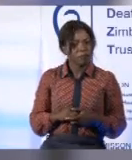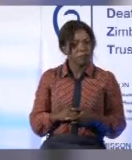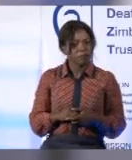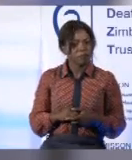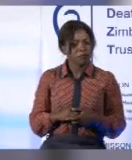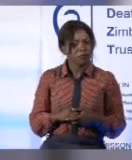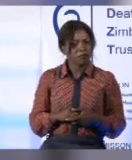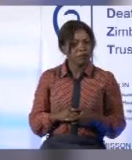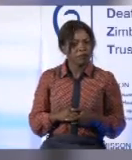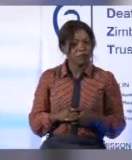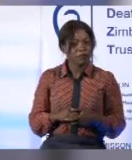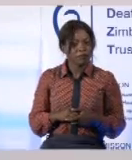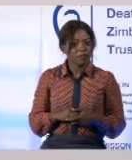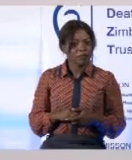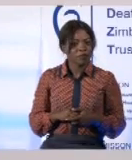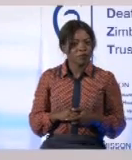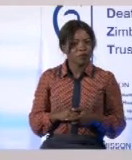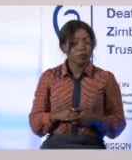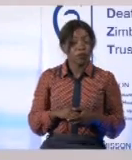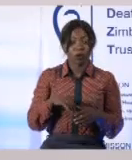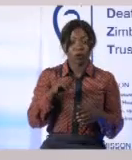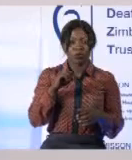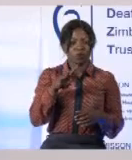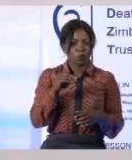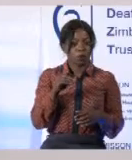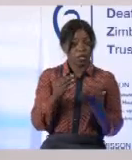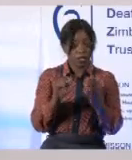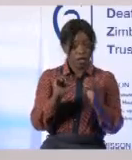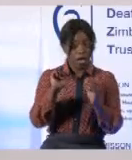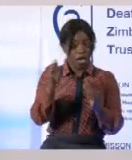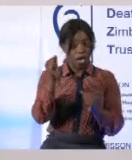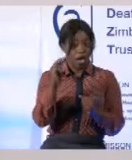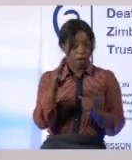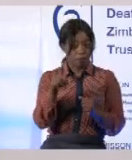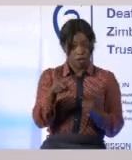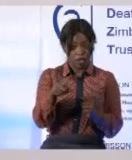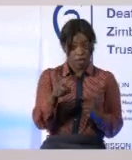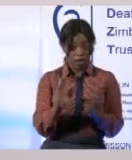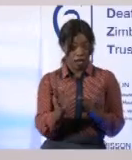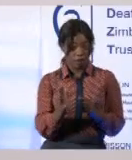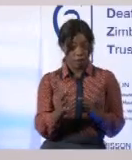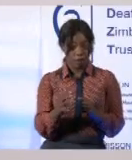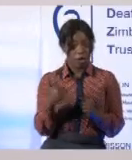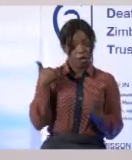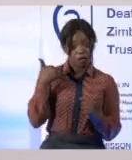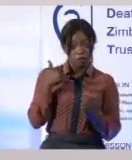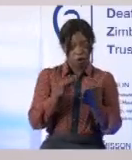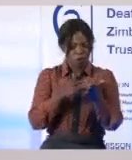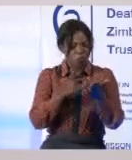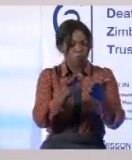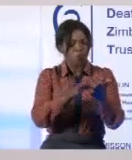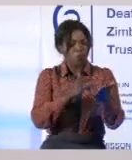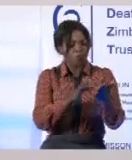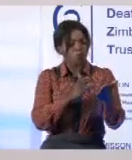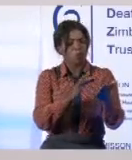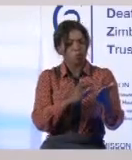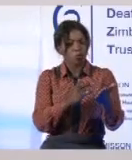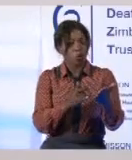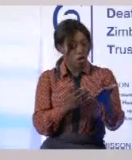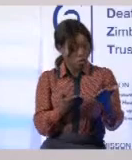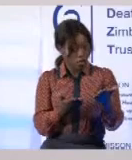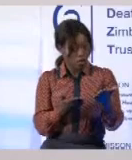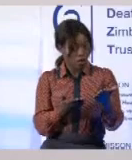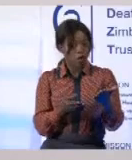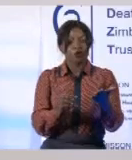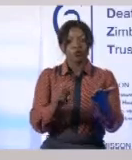Can you explain? So there are these applications. So I download an app and I now have access.